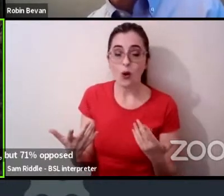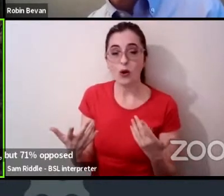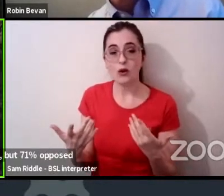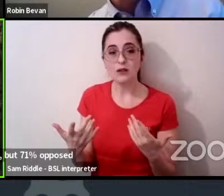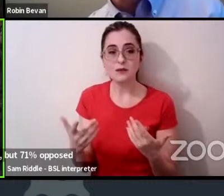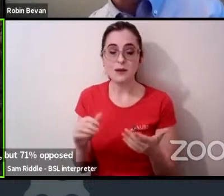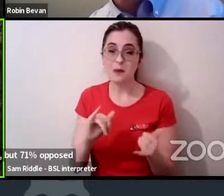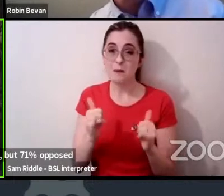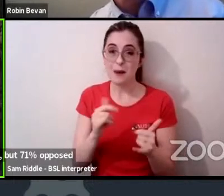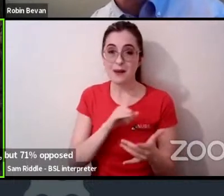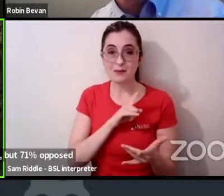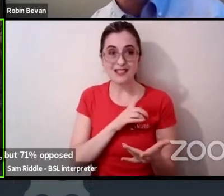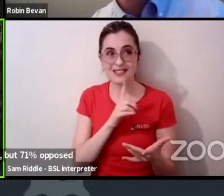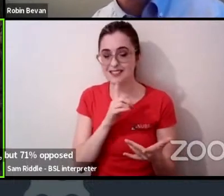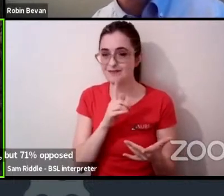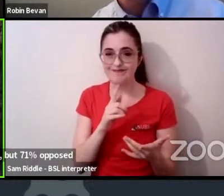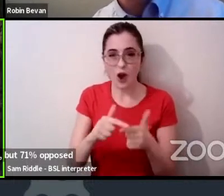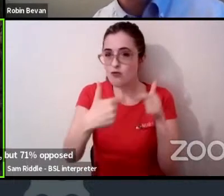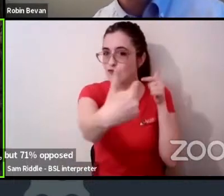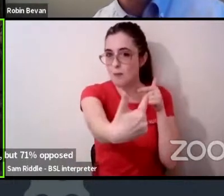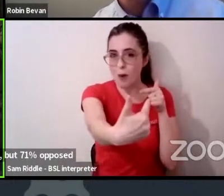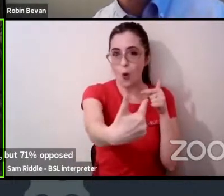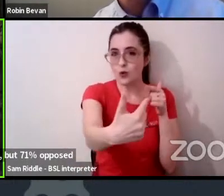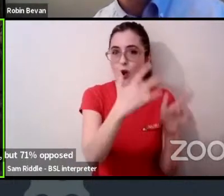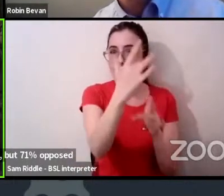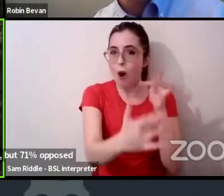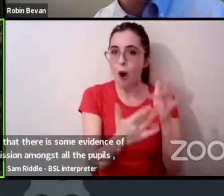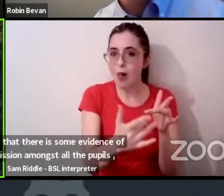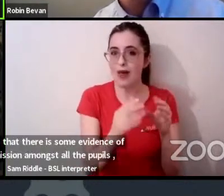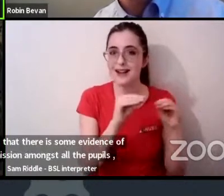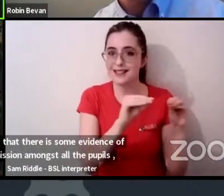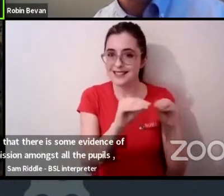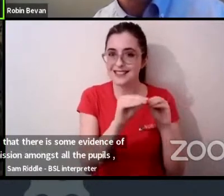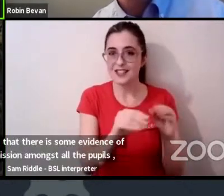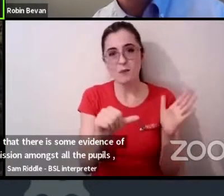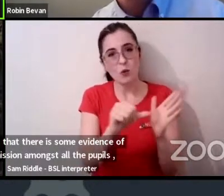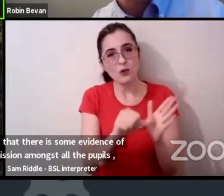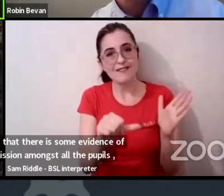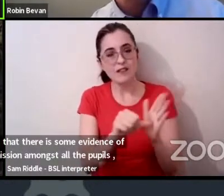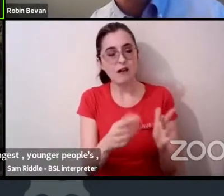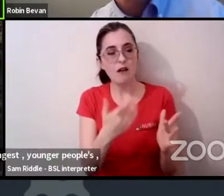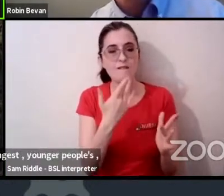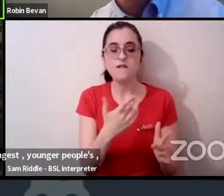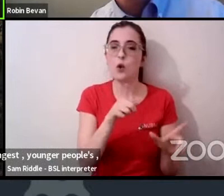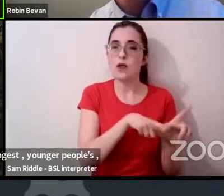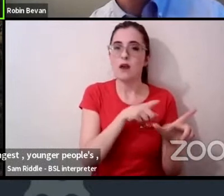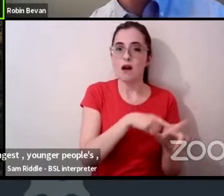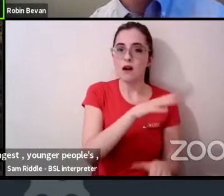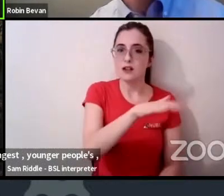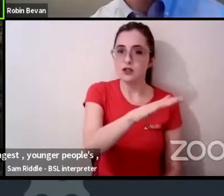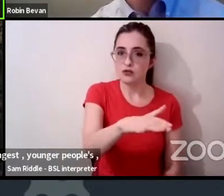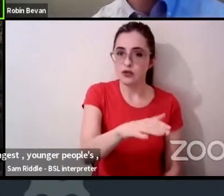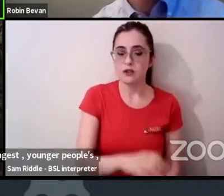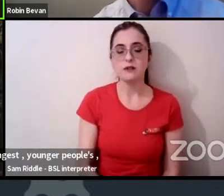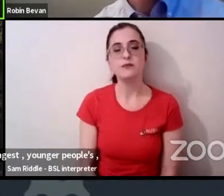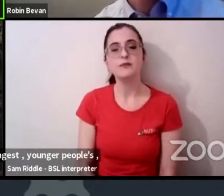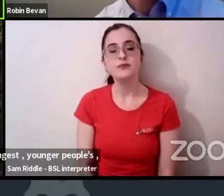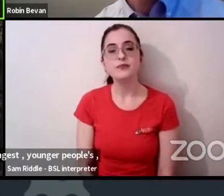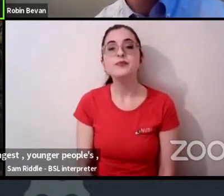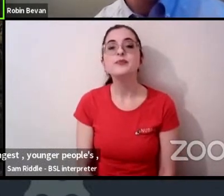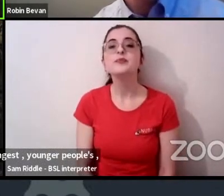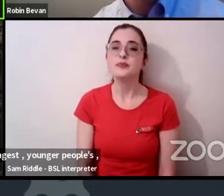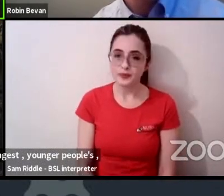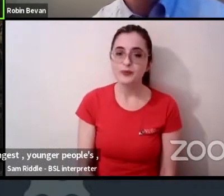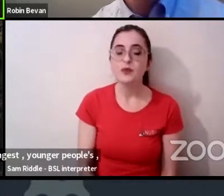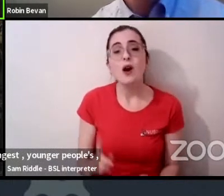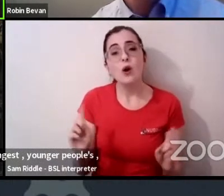primary children in online lessons. Good evening, everyone. So what is really clear, as